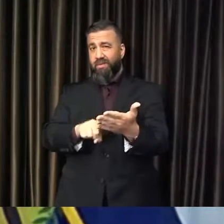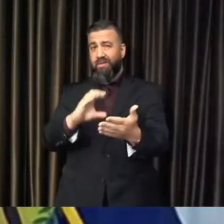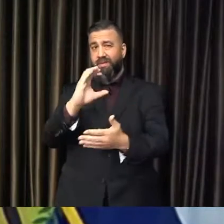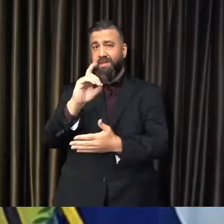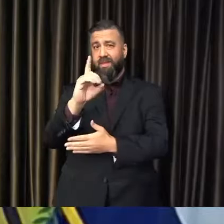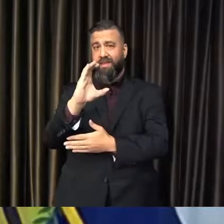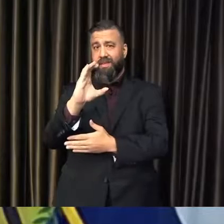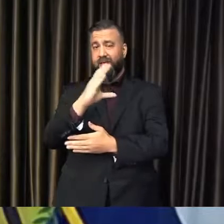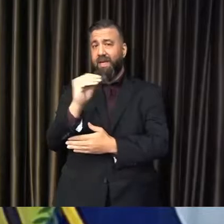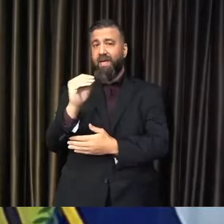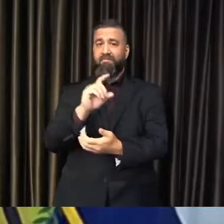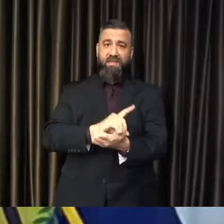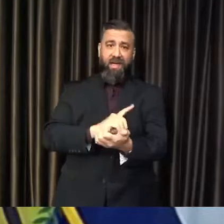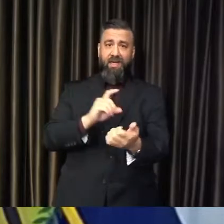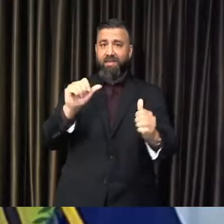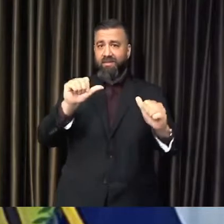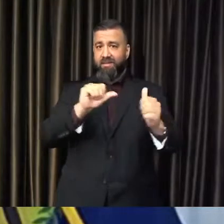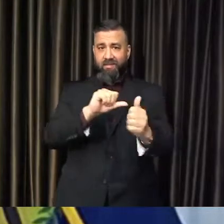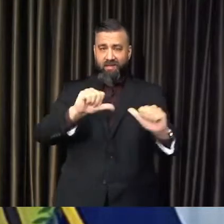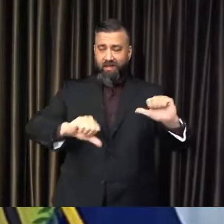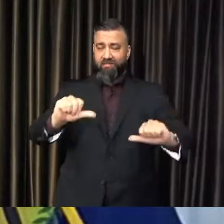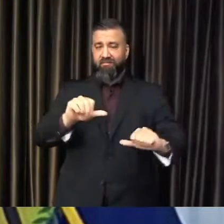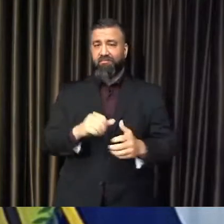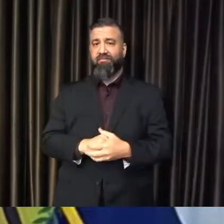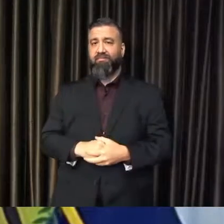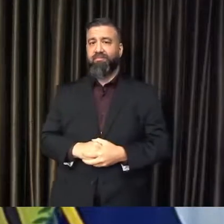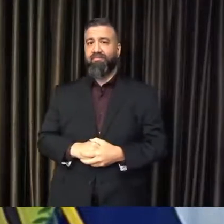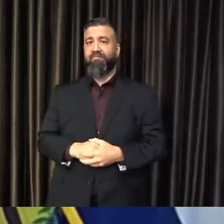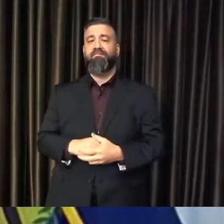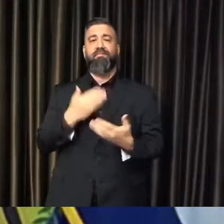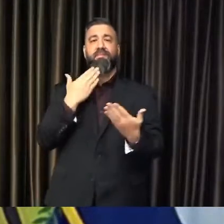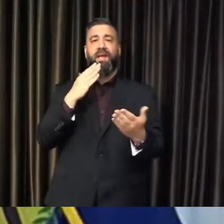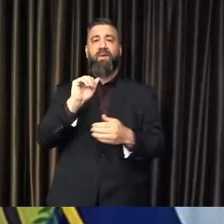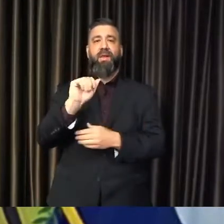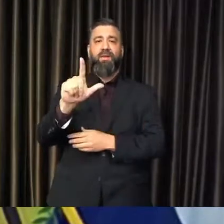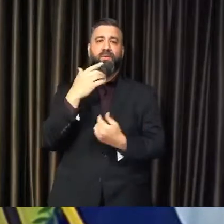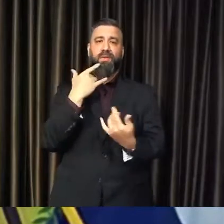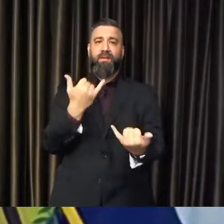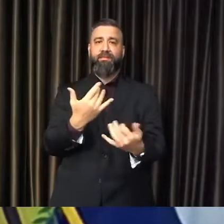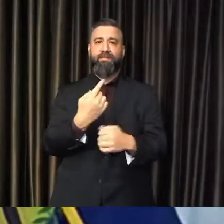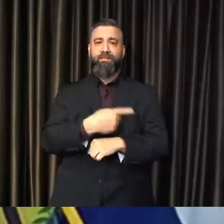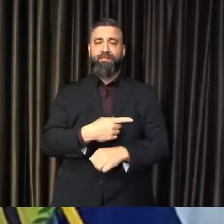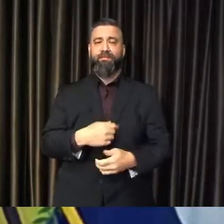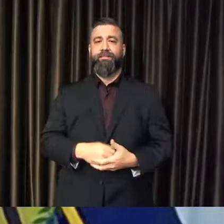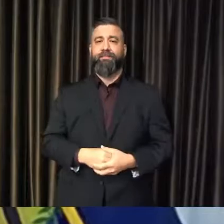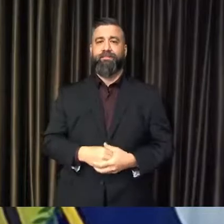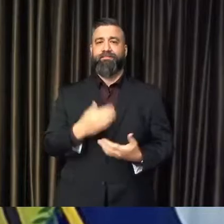public health expert recommendations. Thank you. That's all we have today. Thank you.